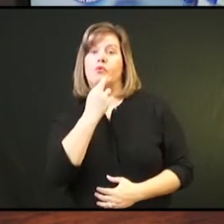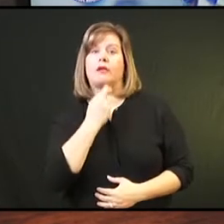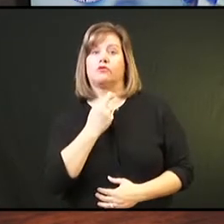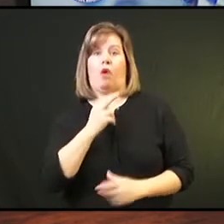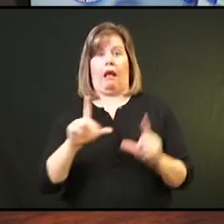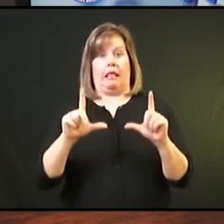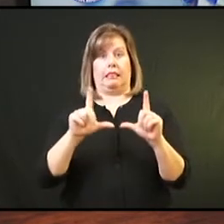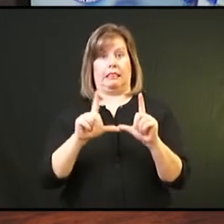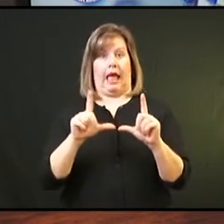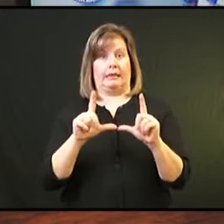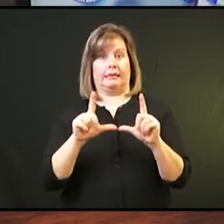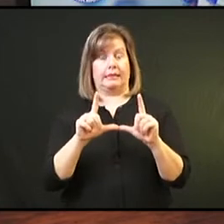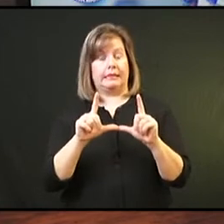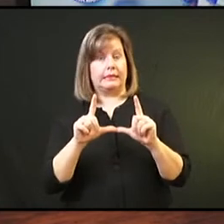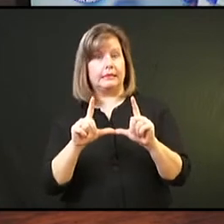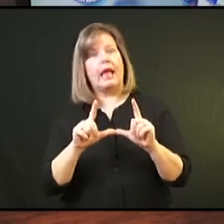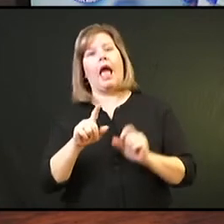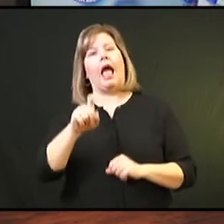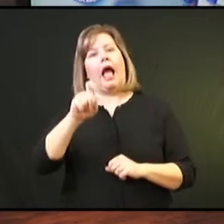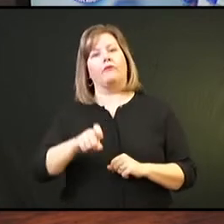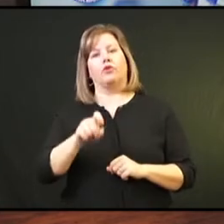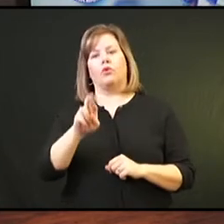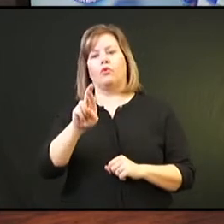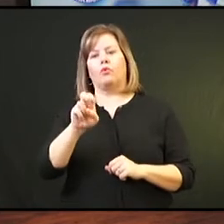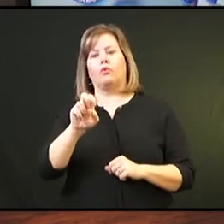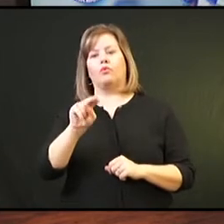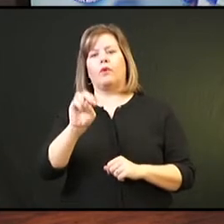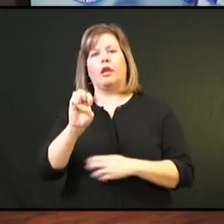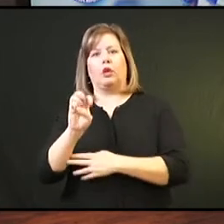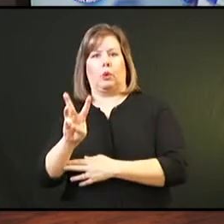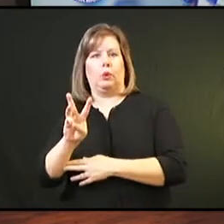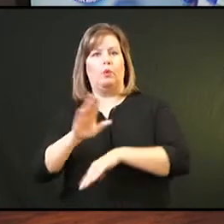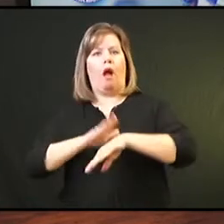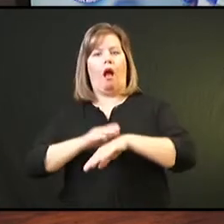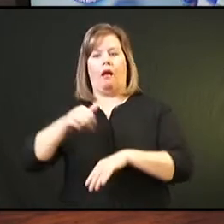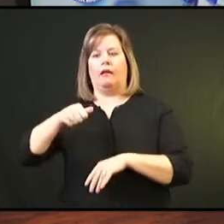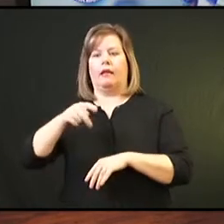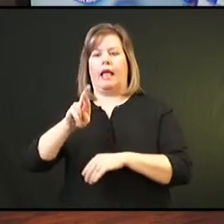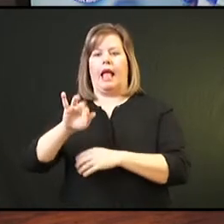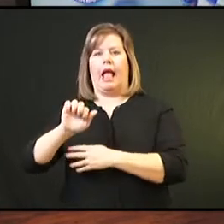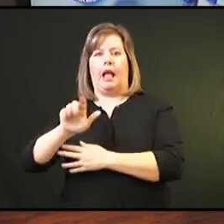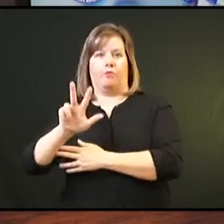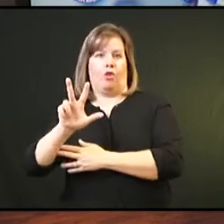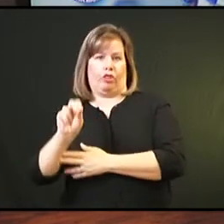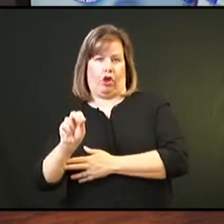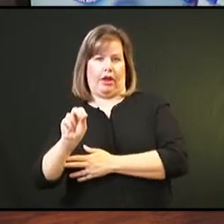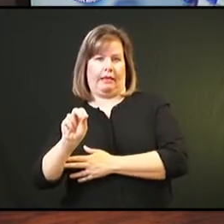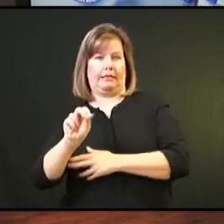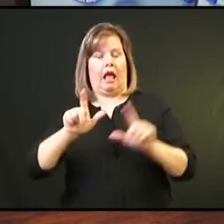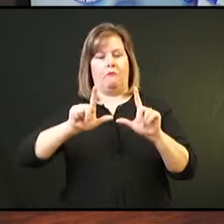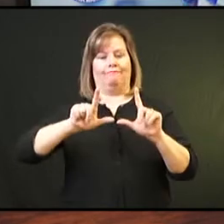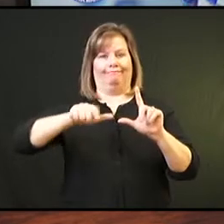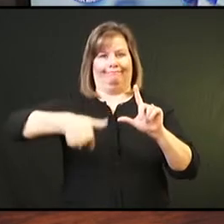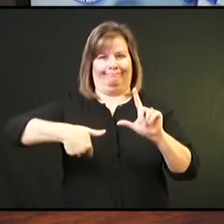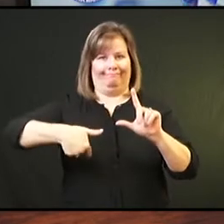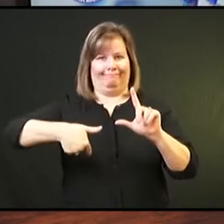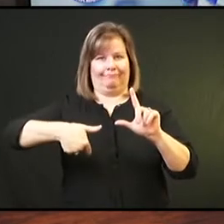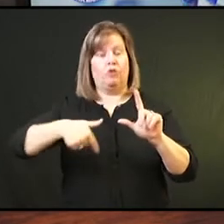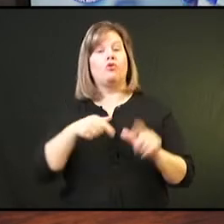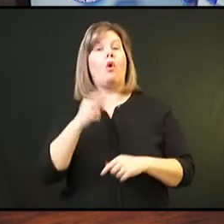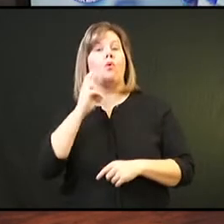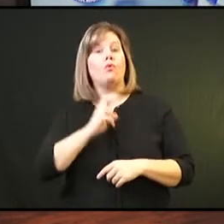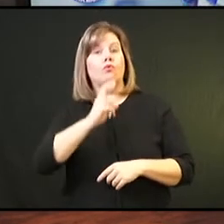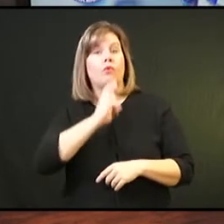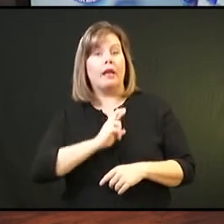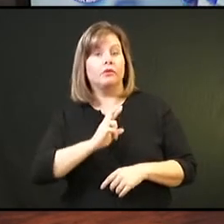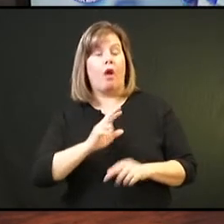is due on April 30th. Those licenses expire, and those restaurant owners are required to turn